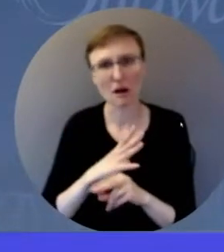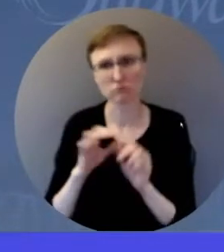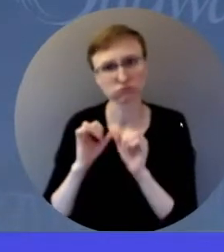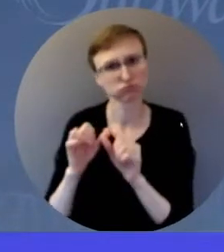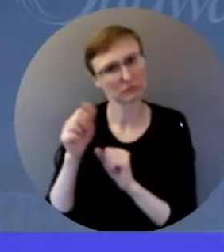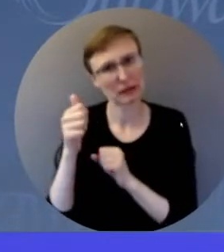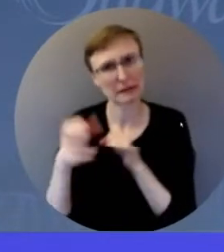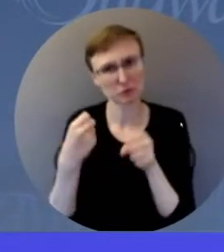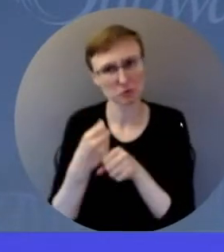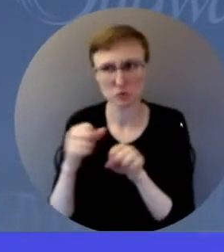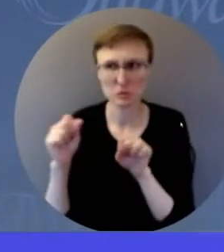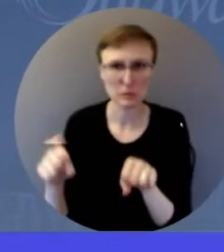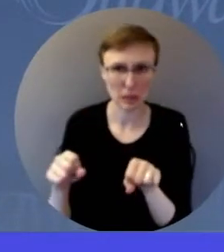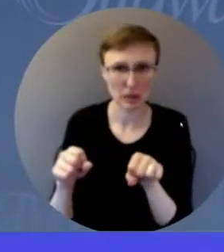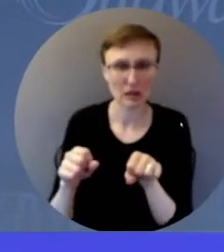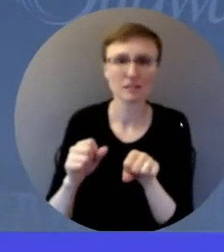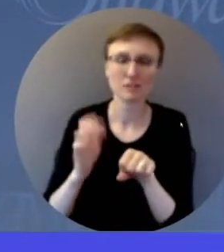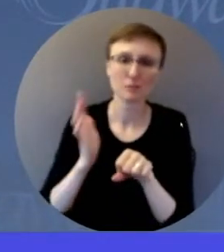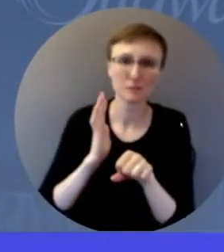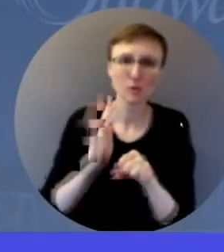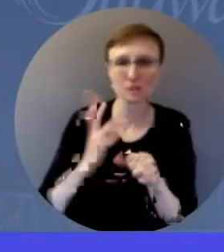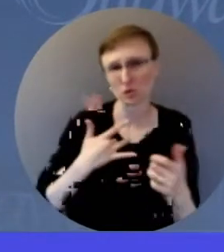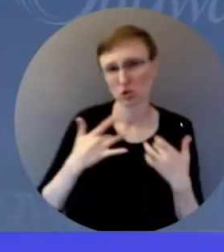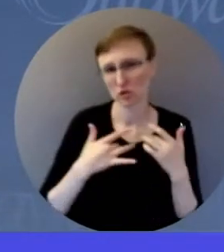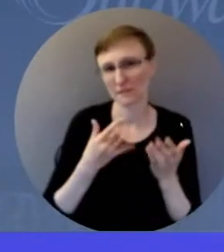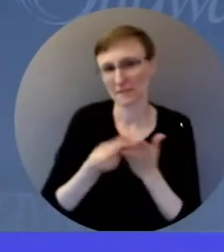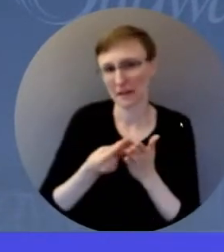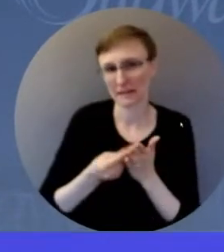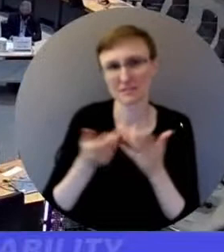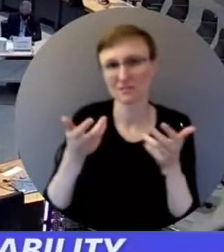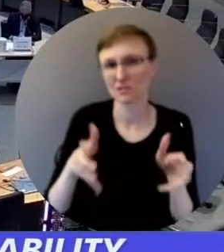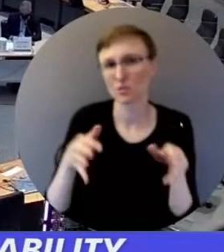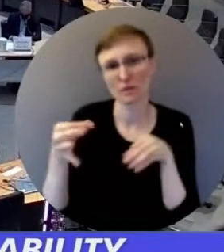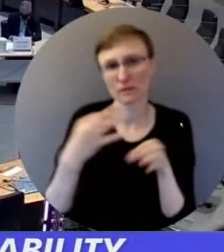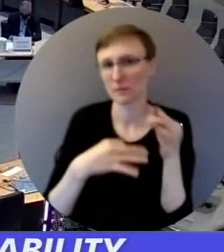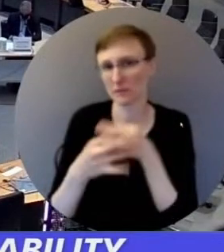of finances at the time as well. Thank you.